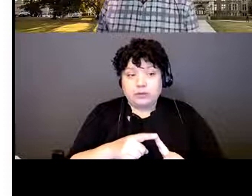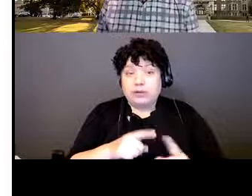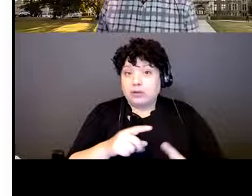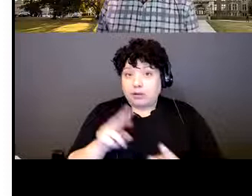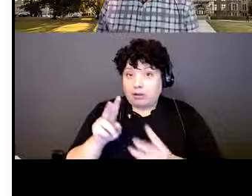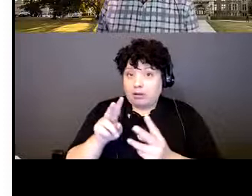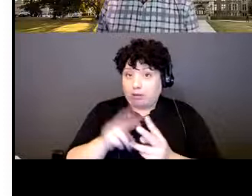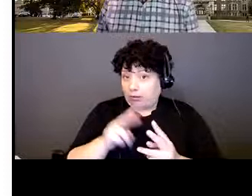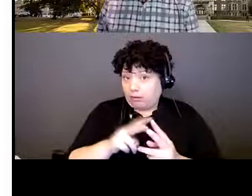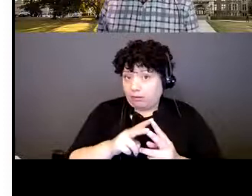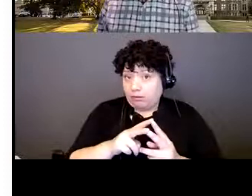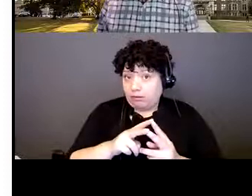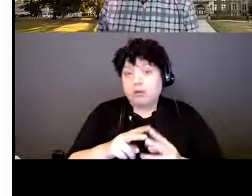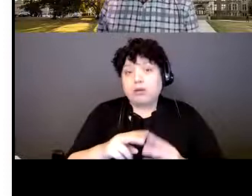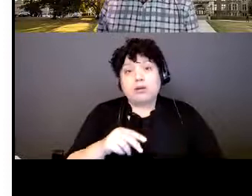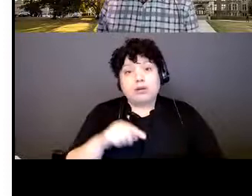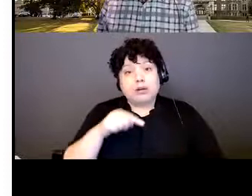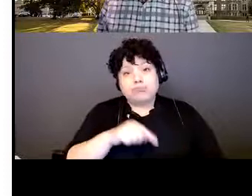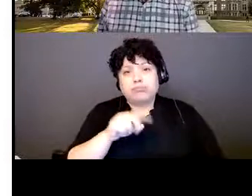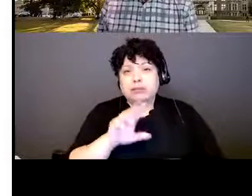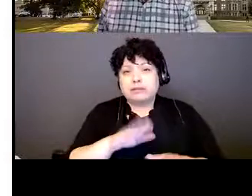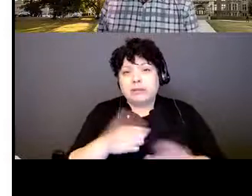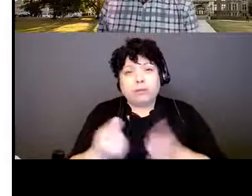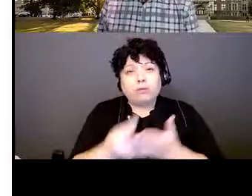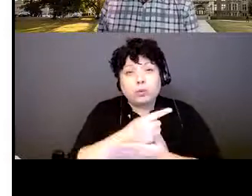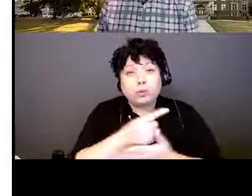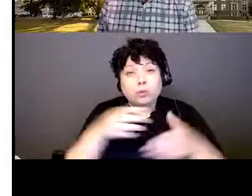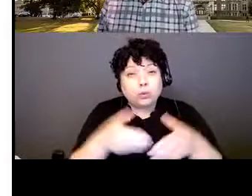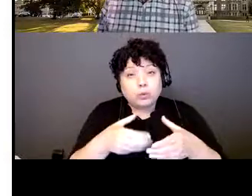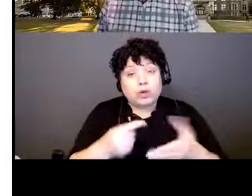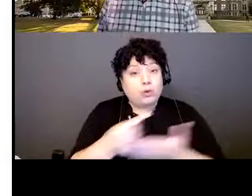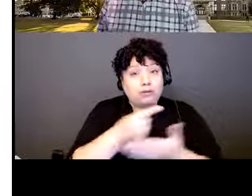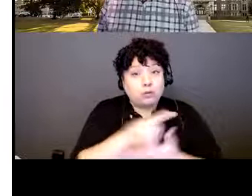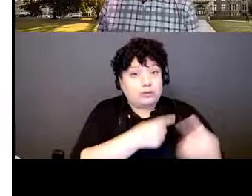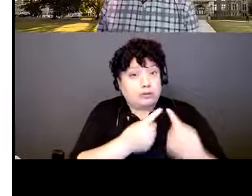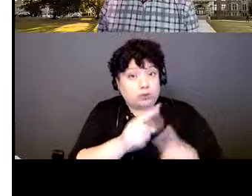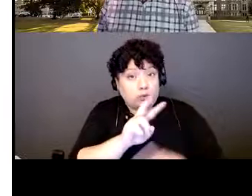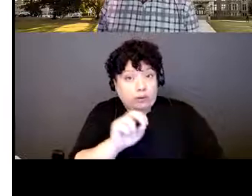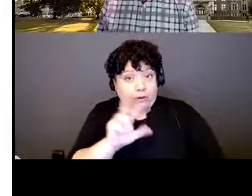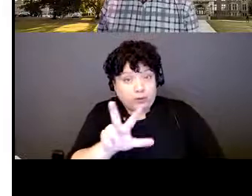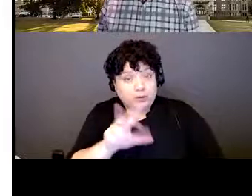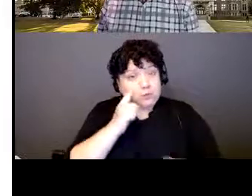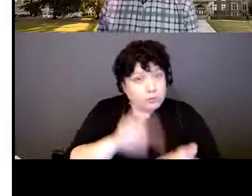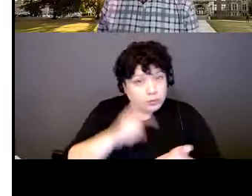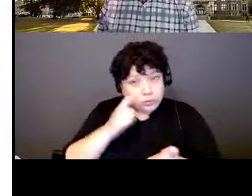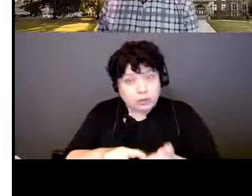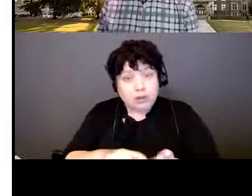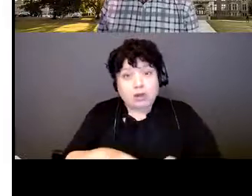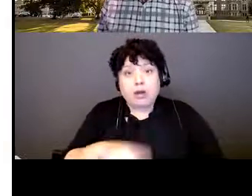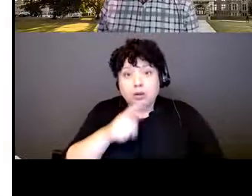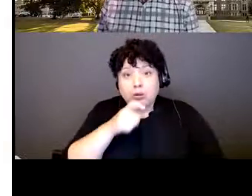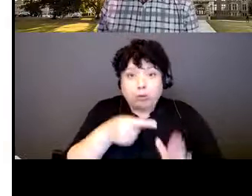couples in our death review committee that we've reviewed since 2003, homicide suicides